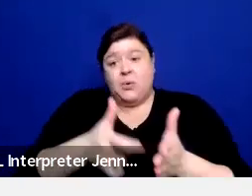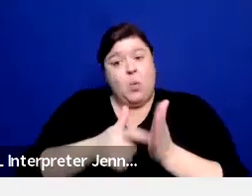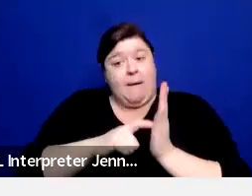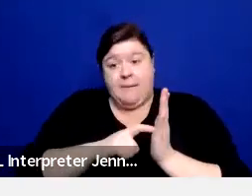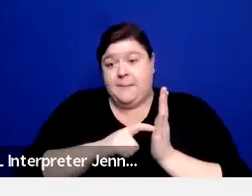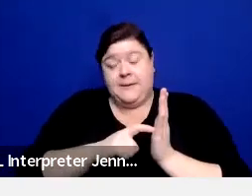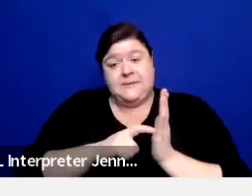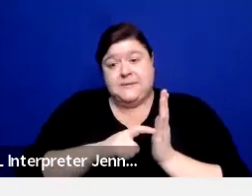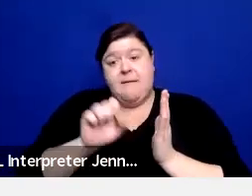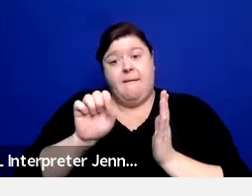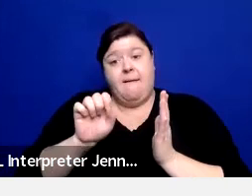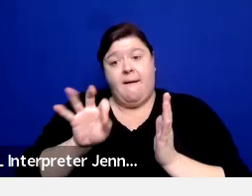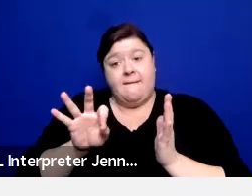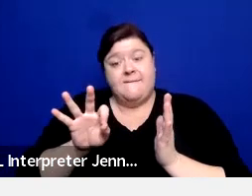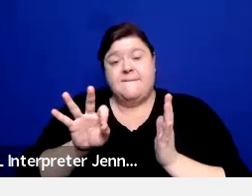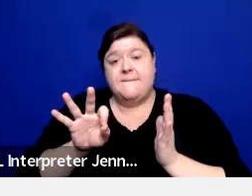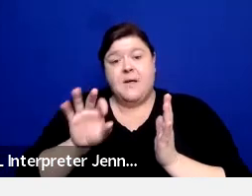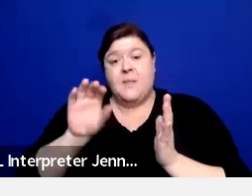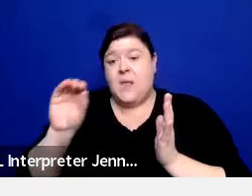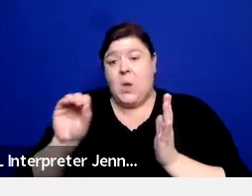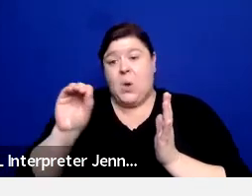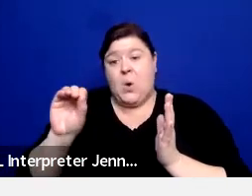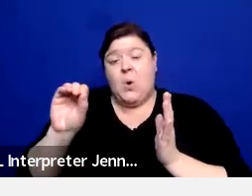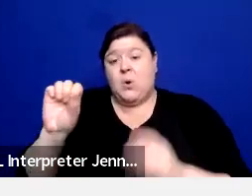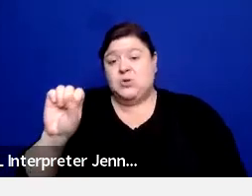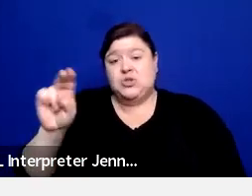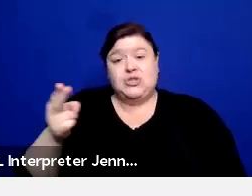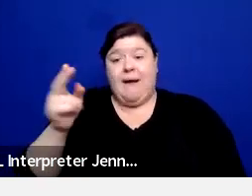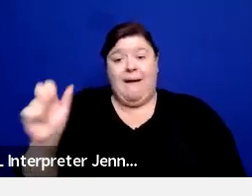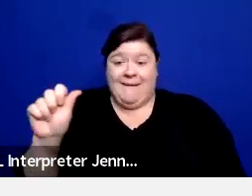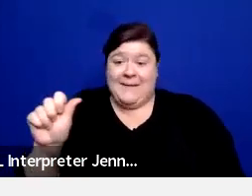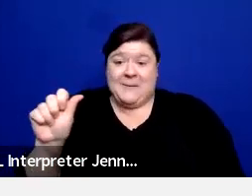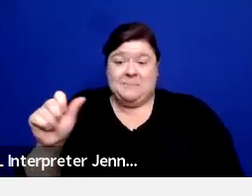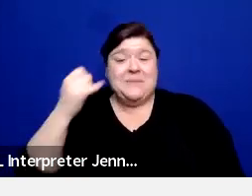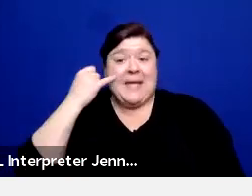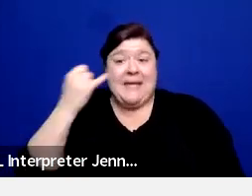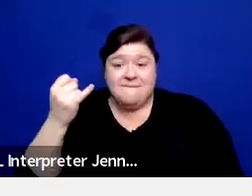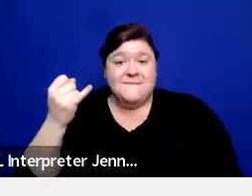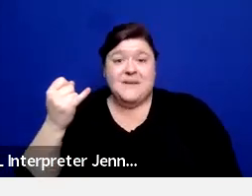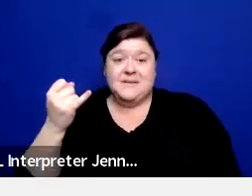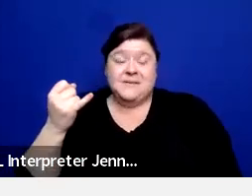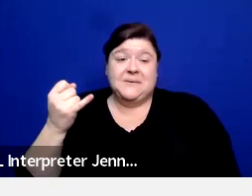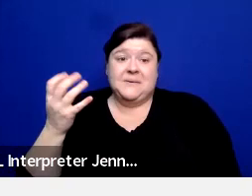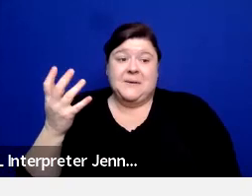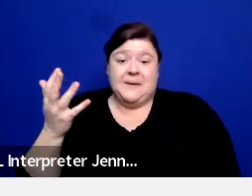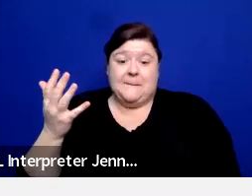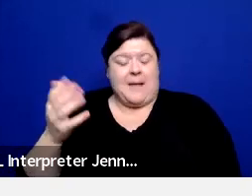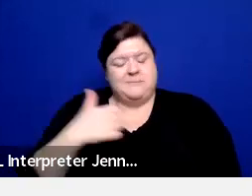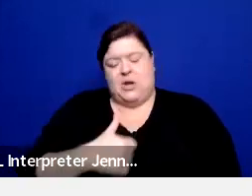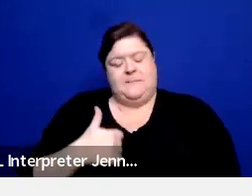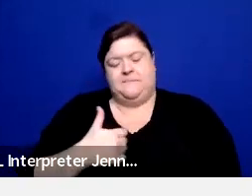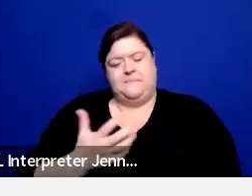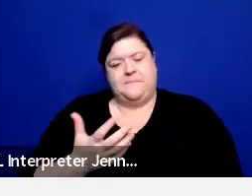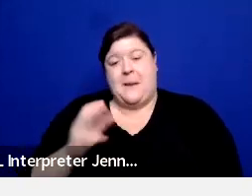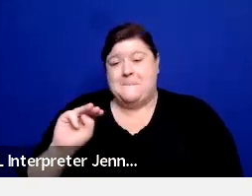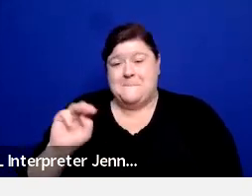requirement of the Oregon OSHA. If they're, I'm sorry,